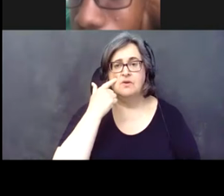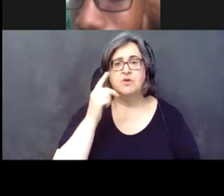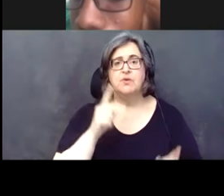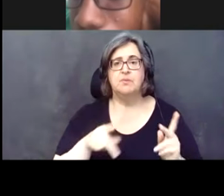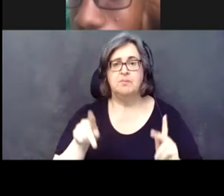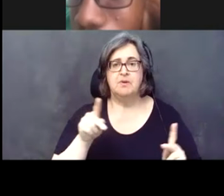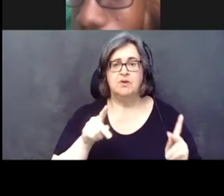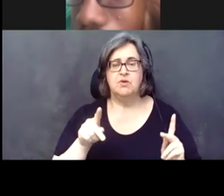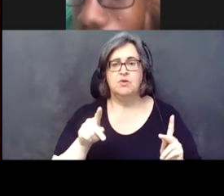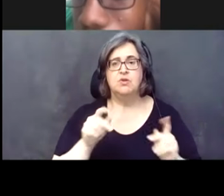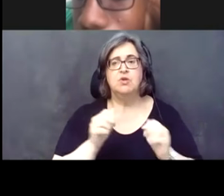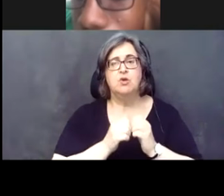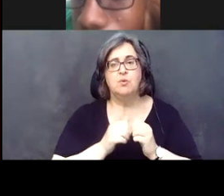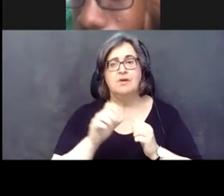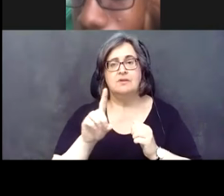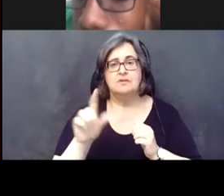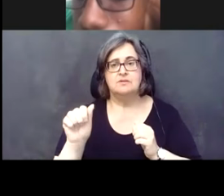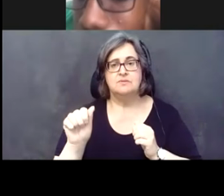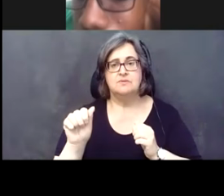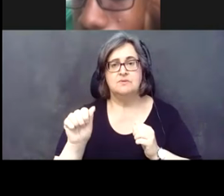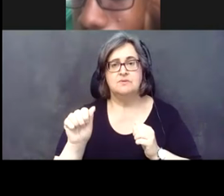people with disabilities